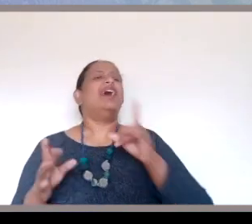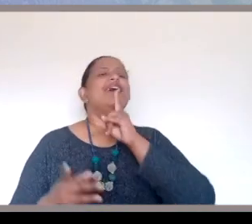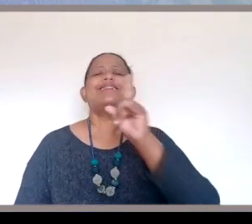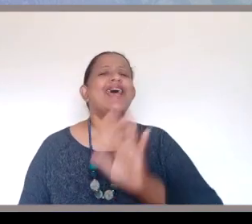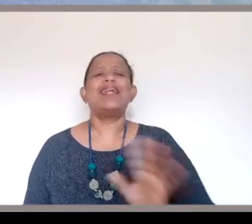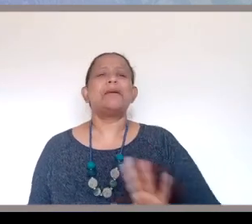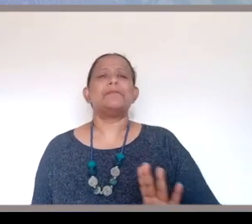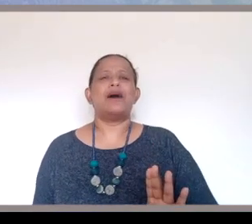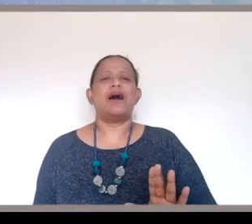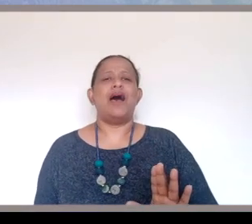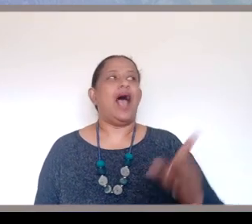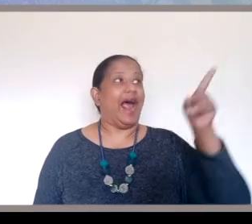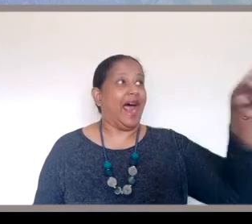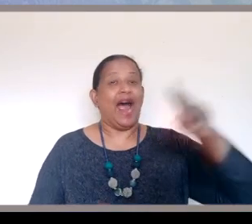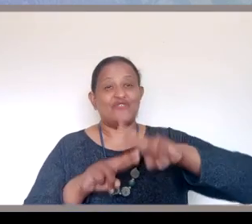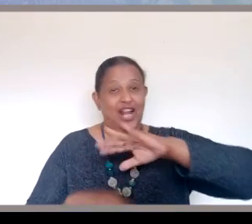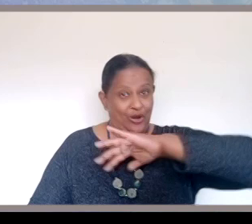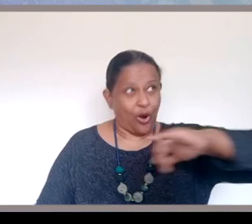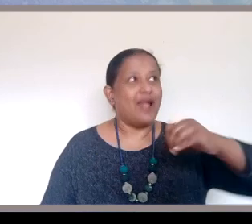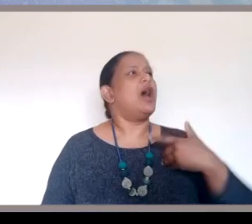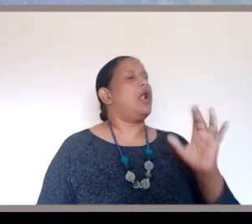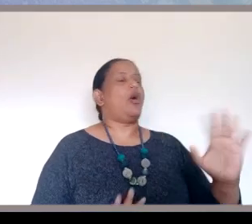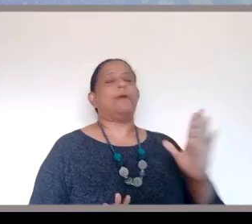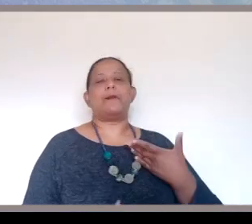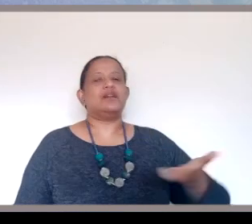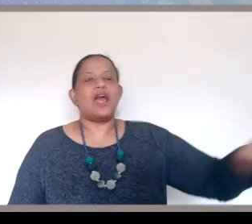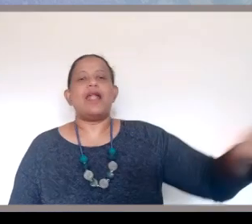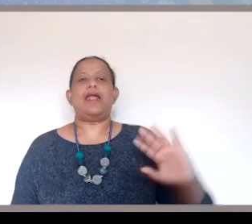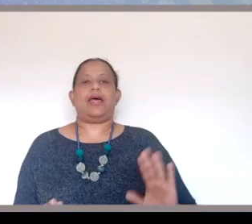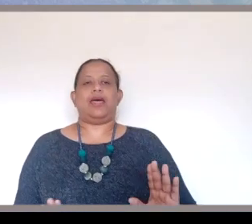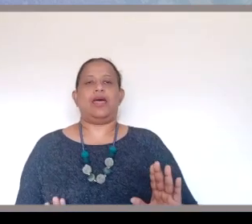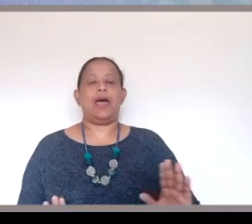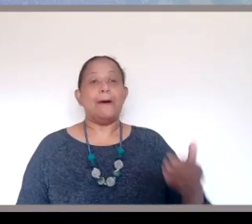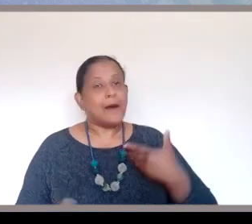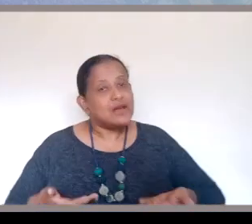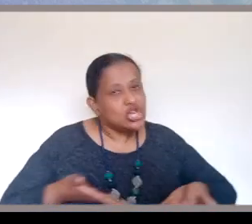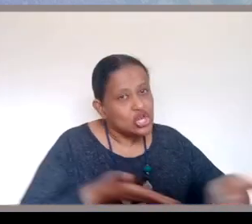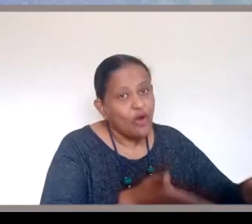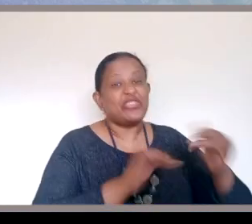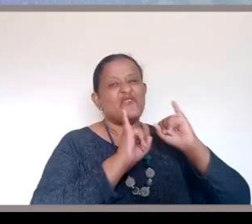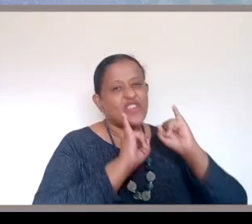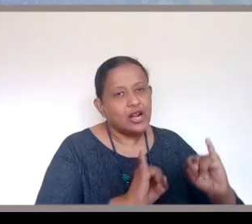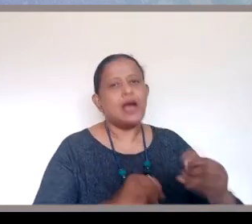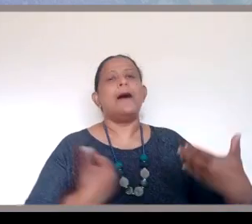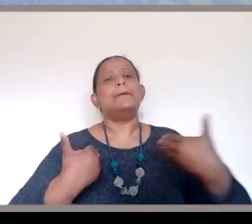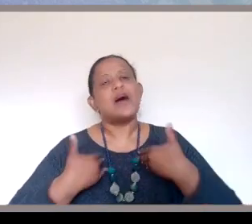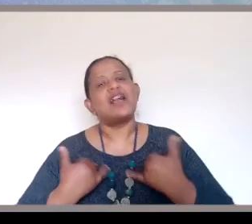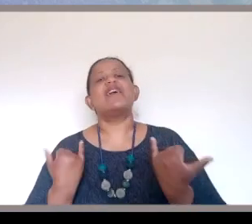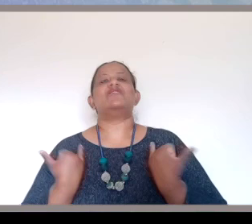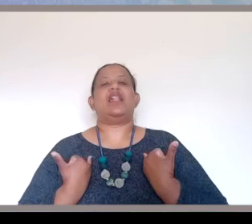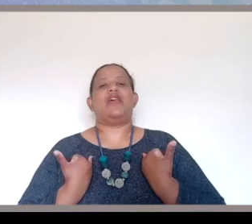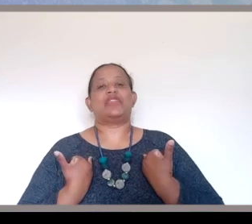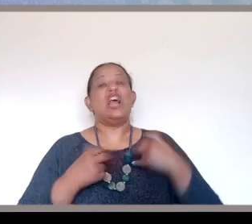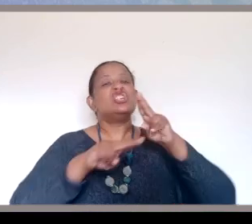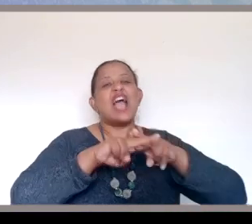or He wouldn't have let it happen." You know, that's called blaming God. I heard of a person who told their